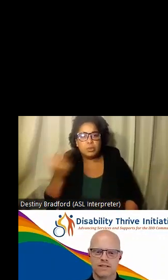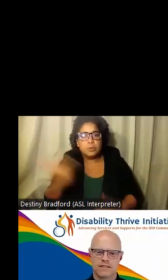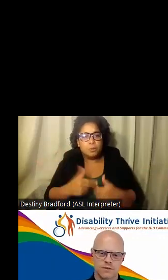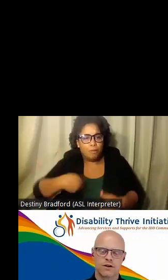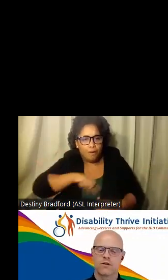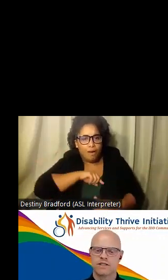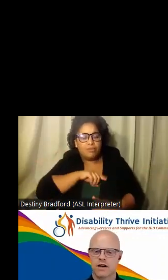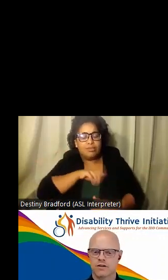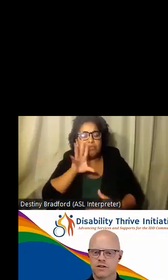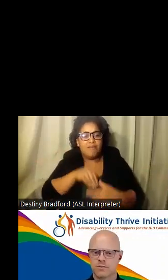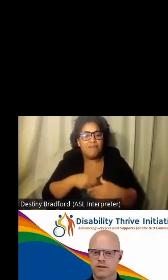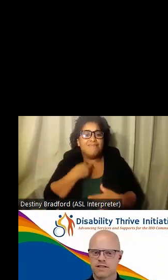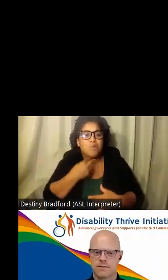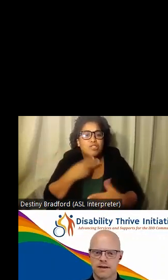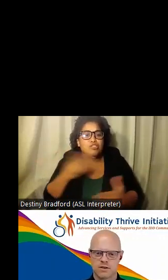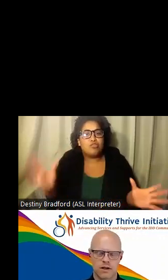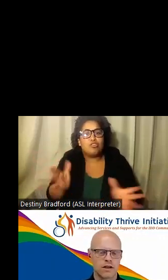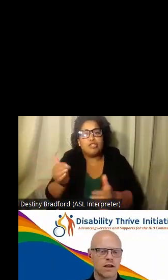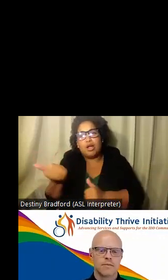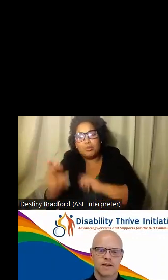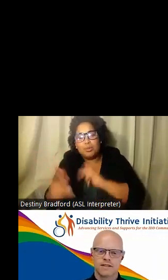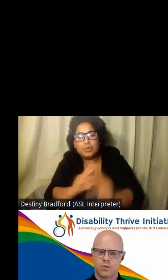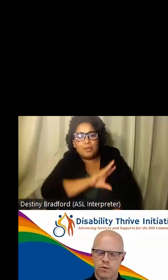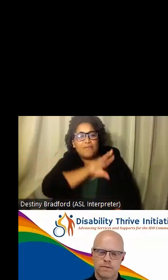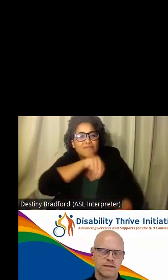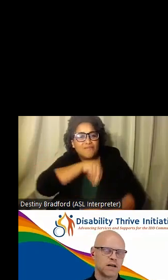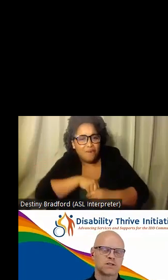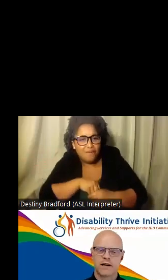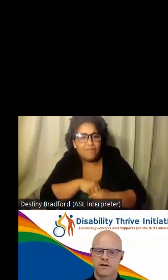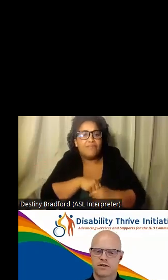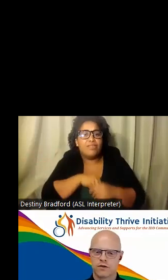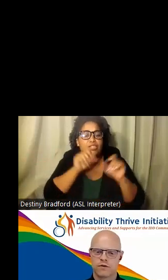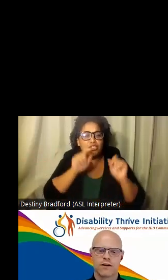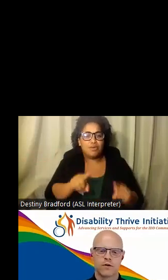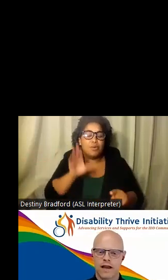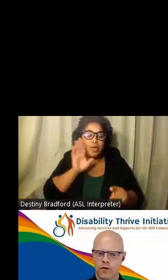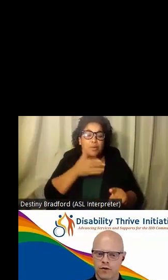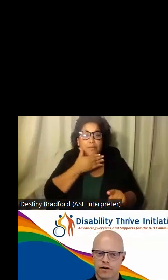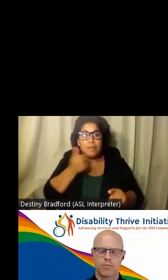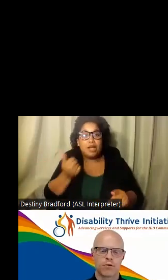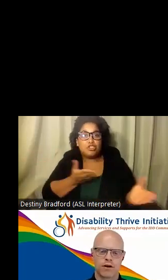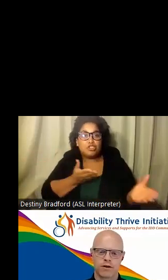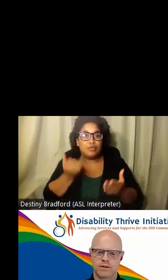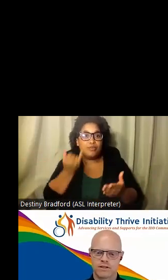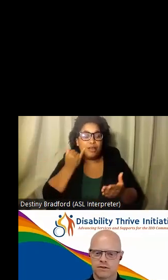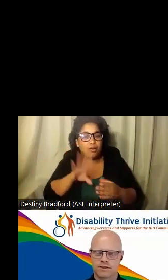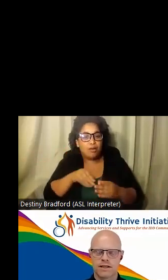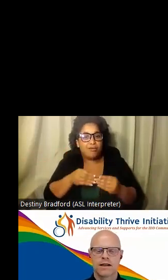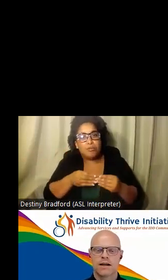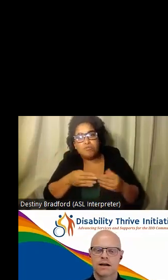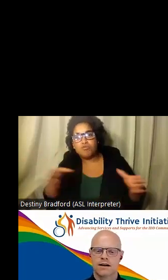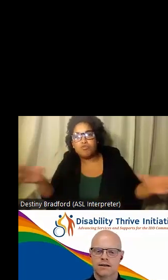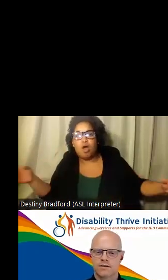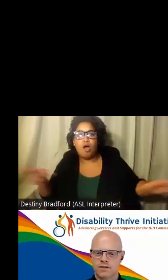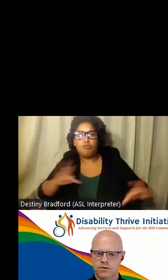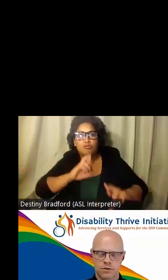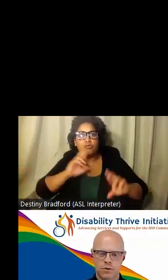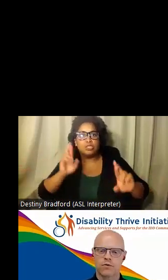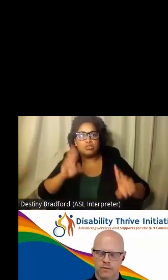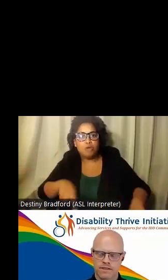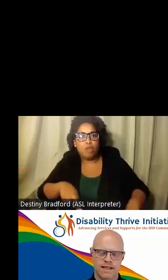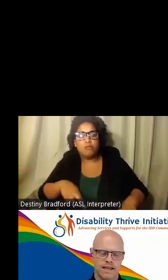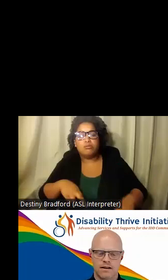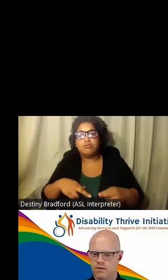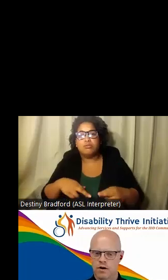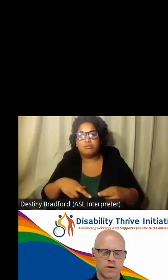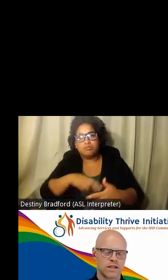be a voice to encourage others to participate as well, because we will be much better served if we have a very broad result to pull